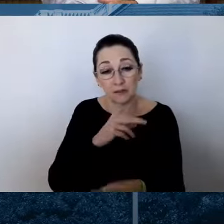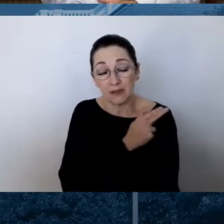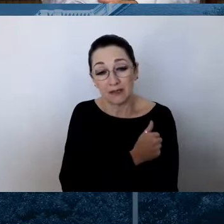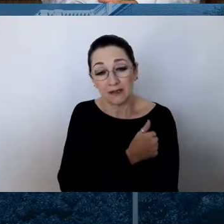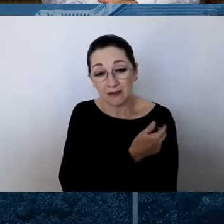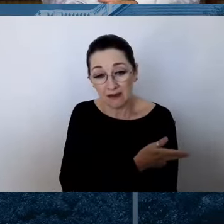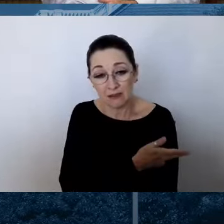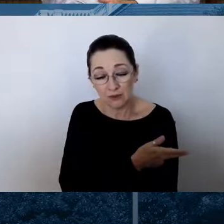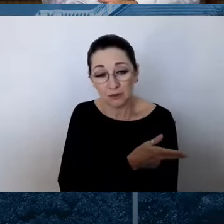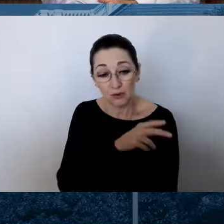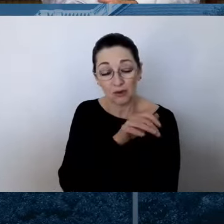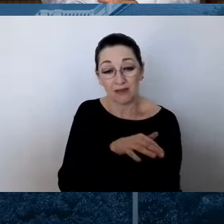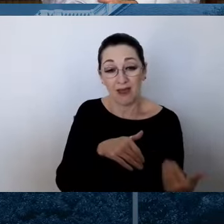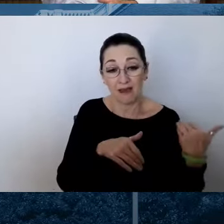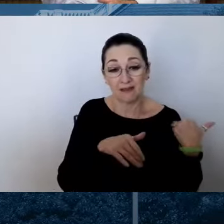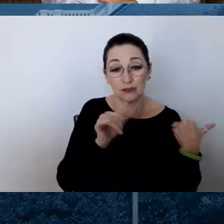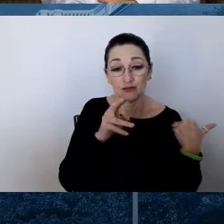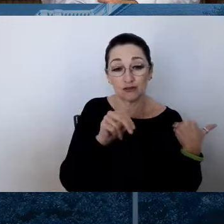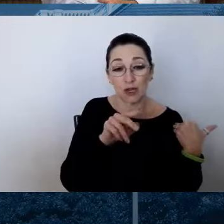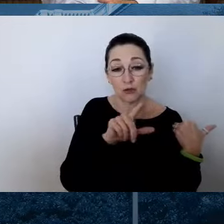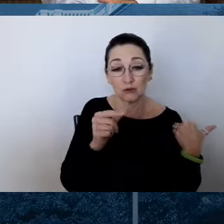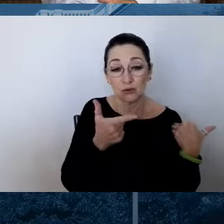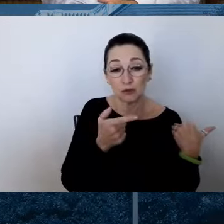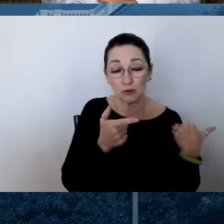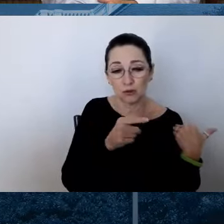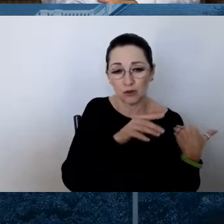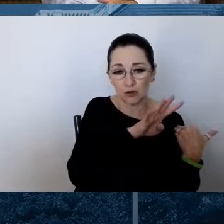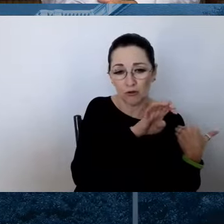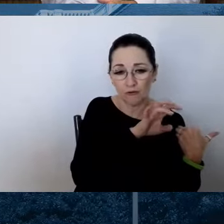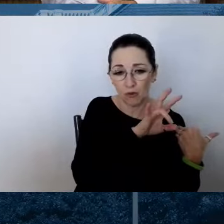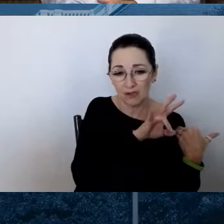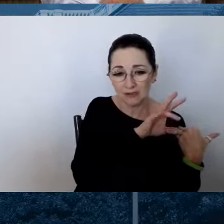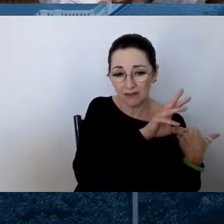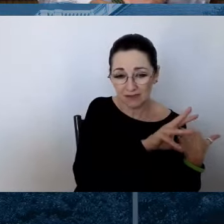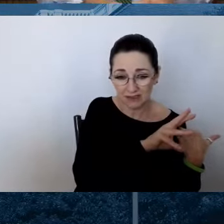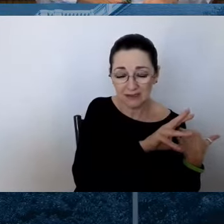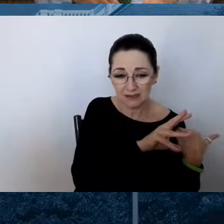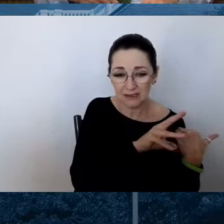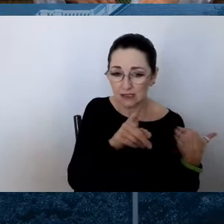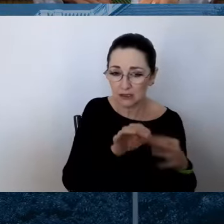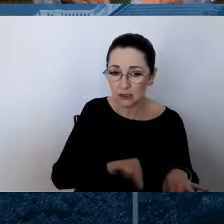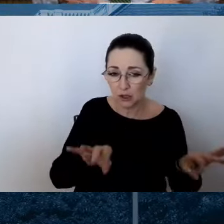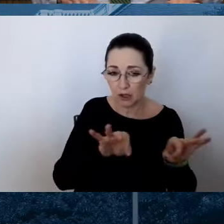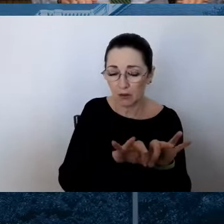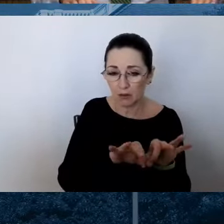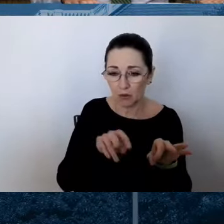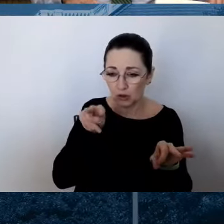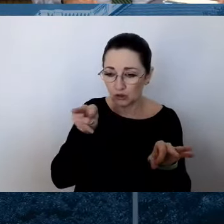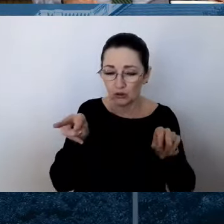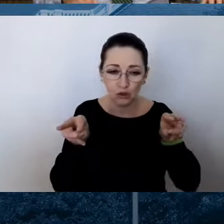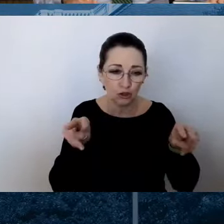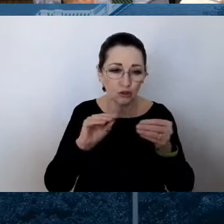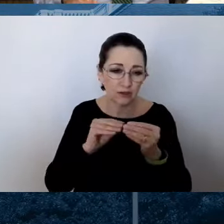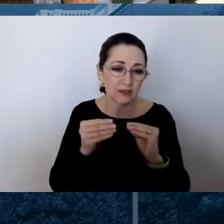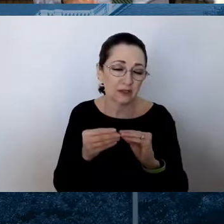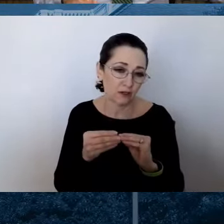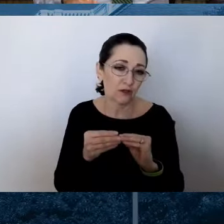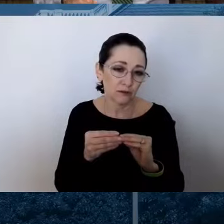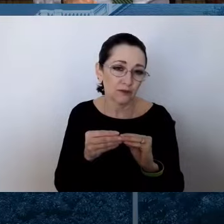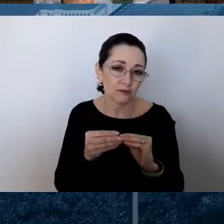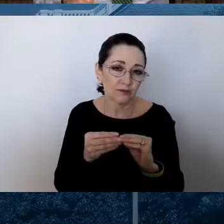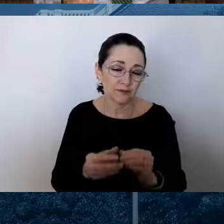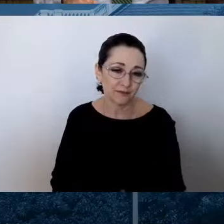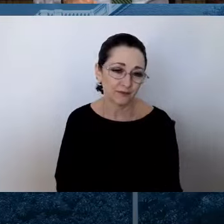at 476. And so that's an important thing to think about. We went off the day, you can see the roller coaster ride.